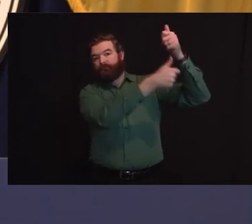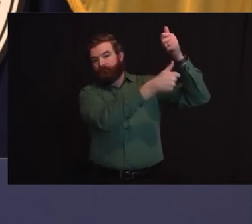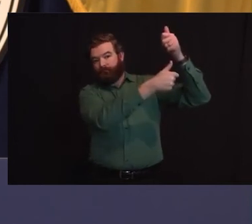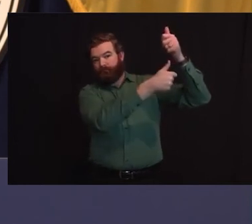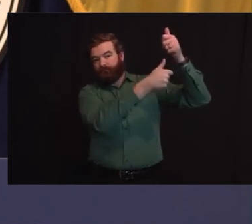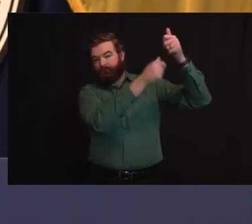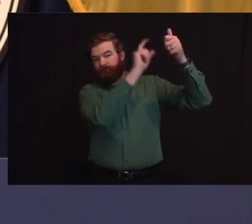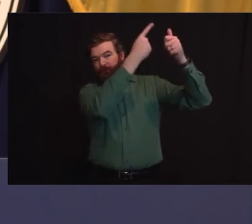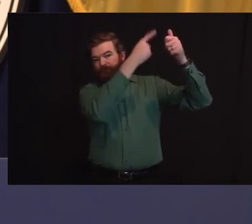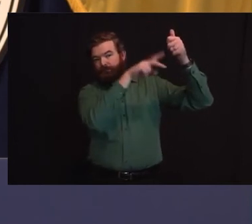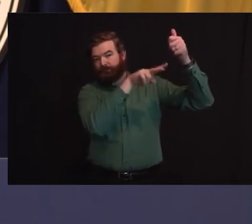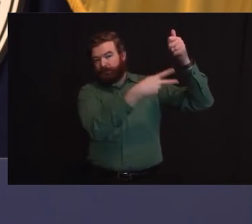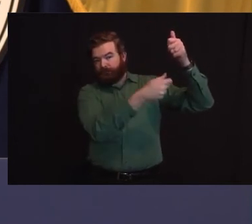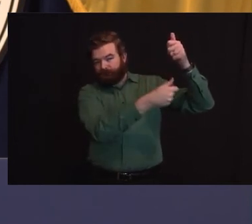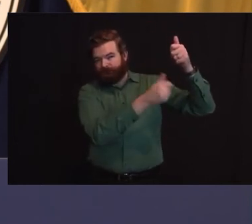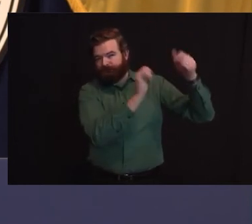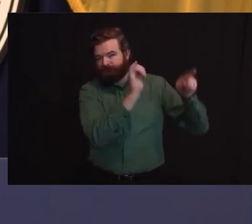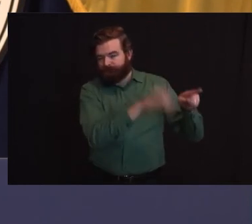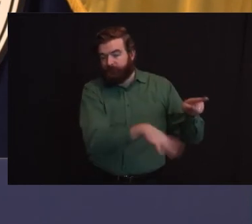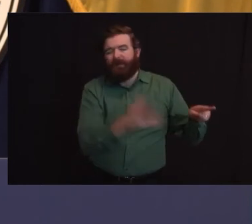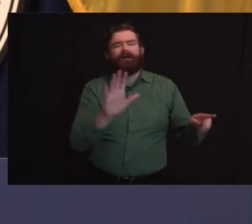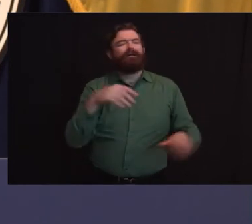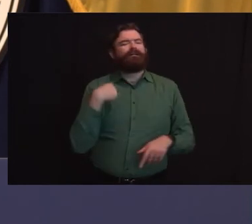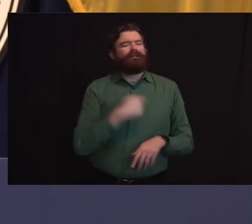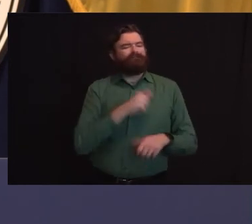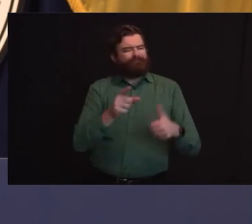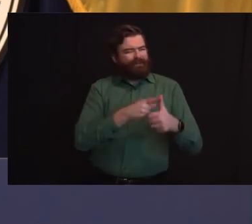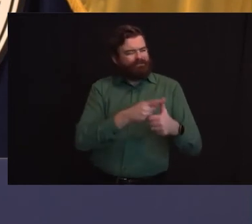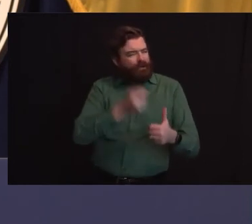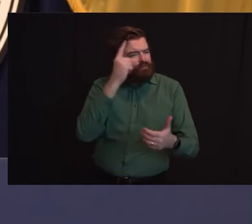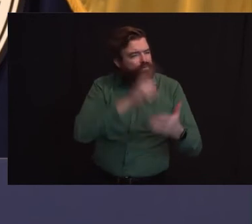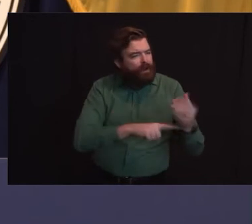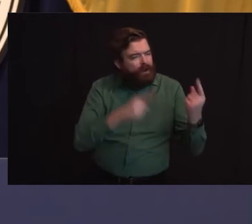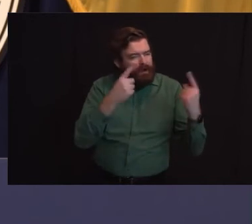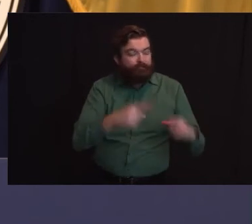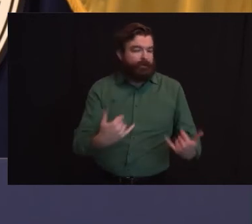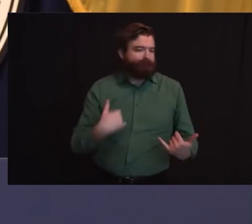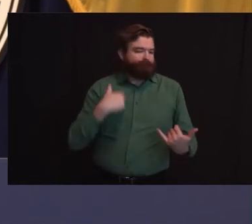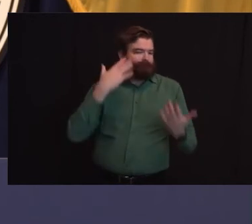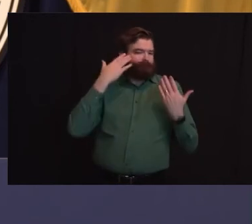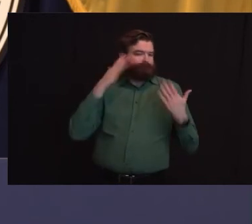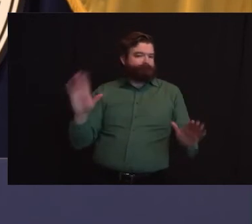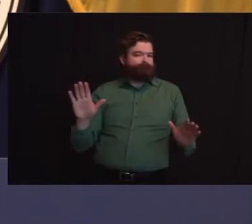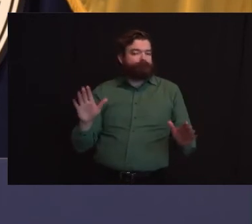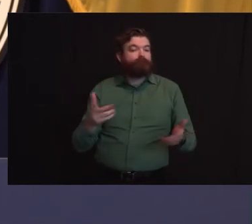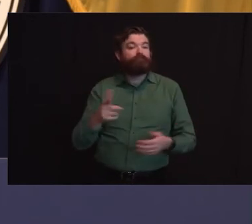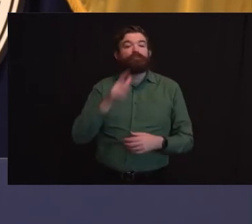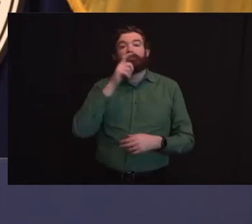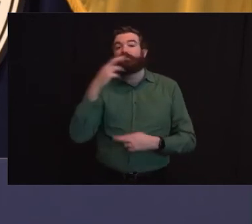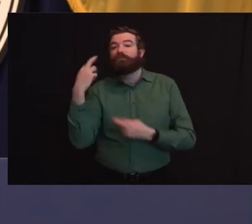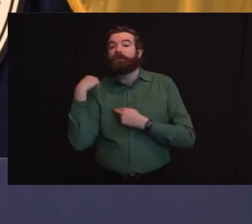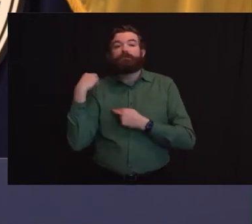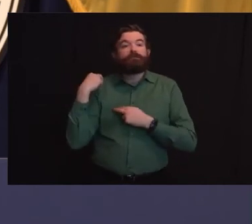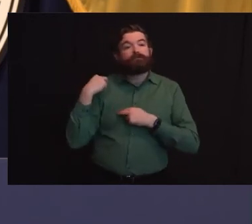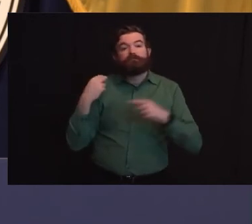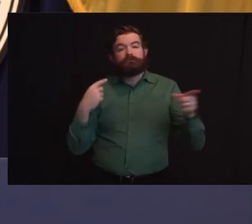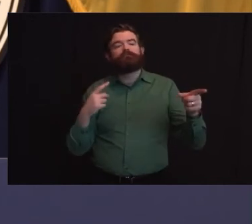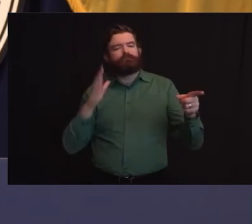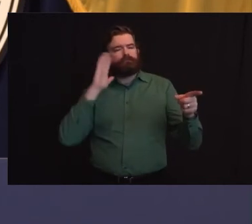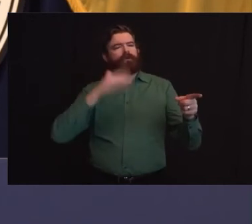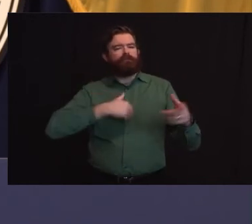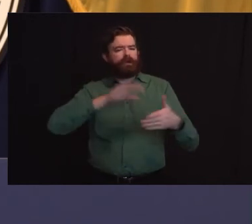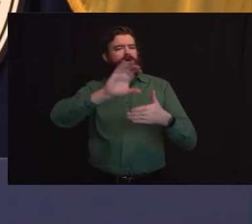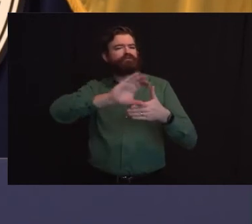to understand exactly what happened. And if anyone bears responsibility, then there will be consequences, period.